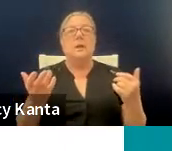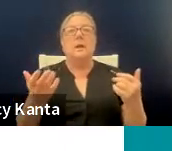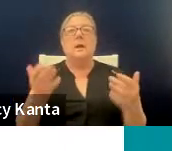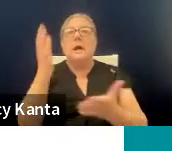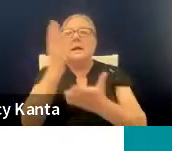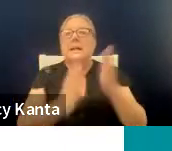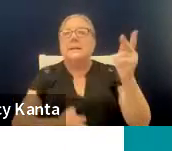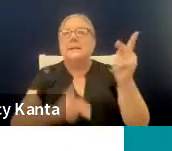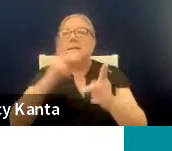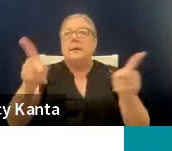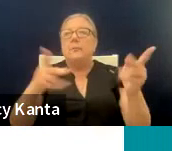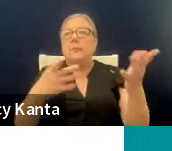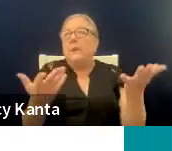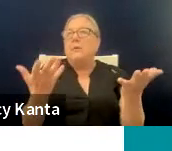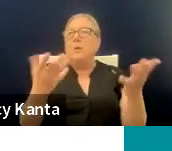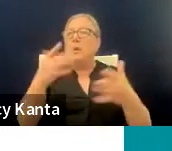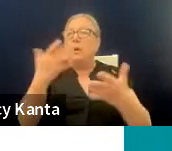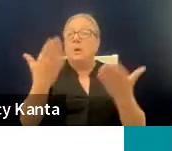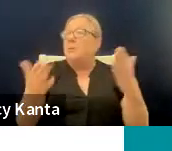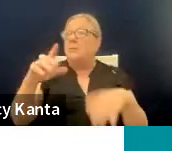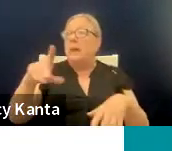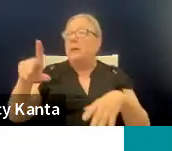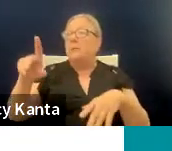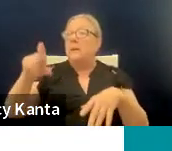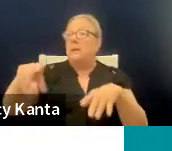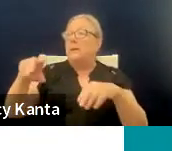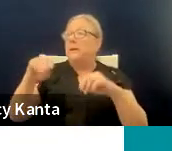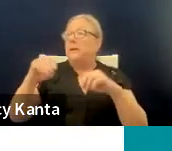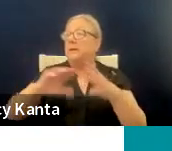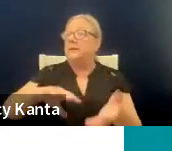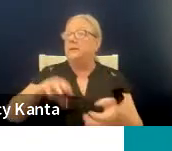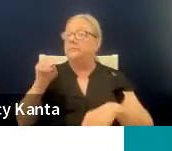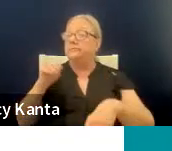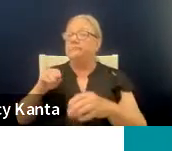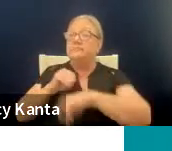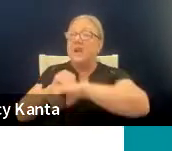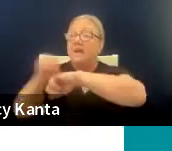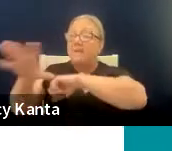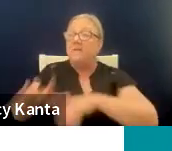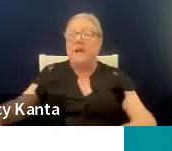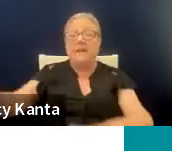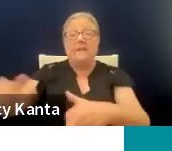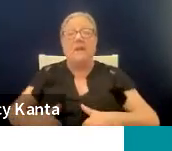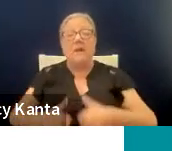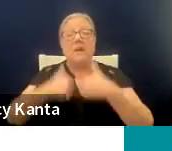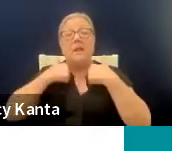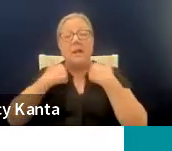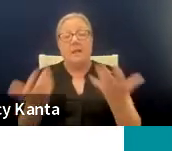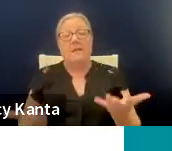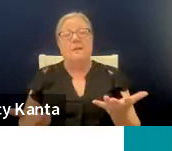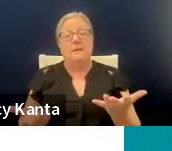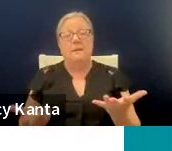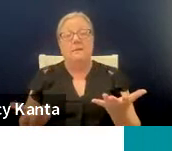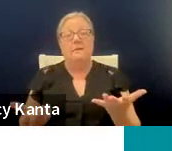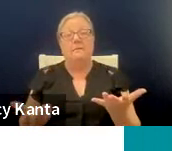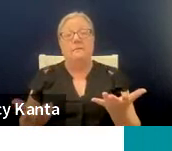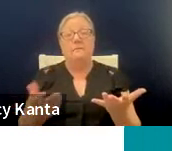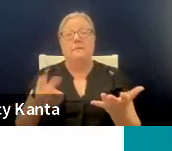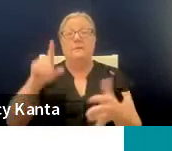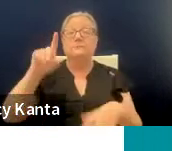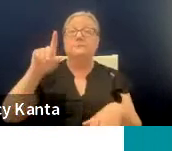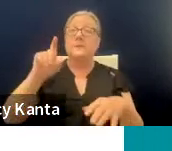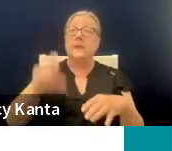not going to be in 5 minutes at the end of a meeting. And to me, you're wanting to know how it should feel for different use cases